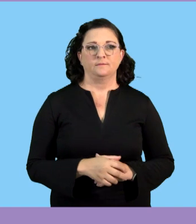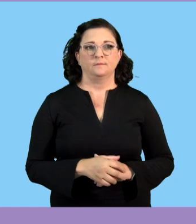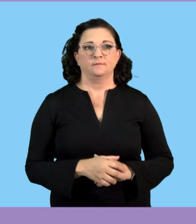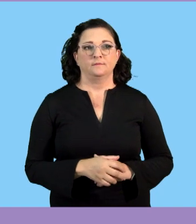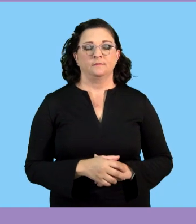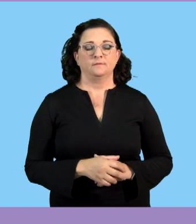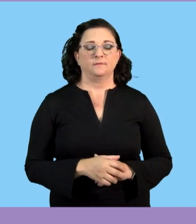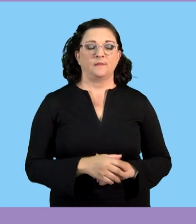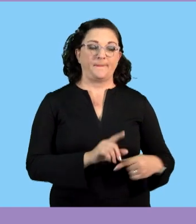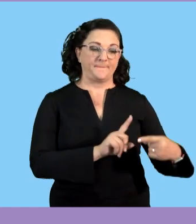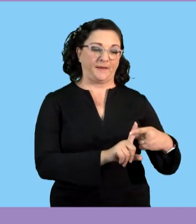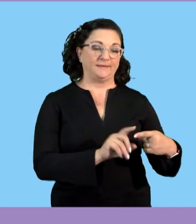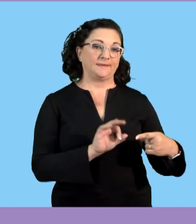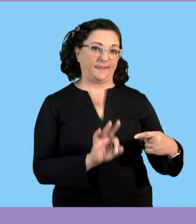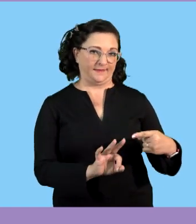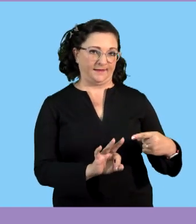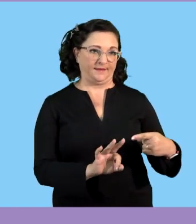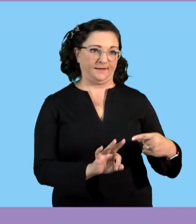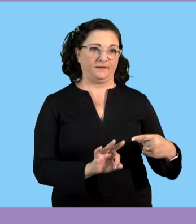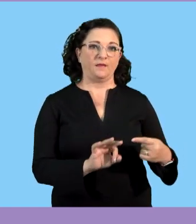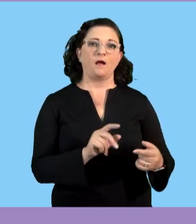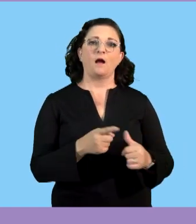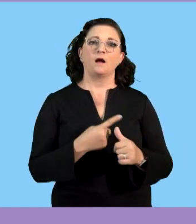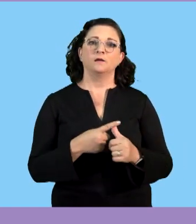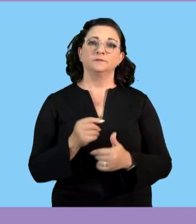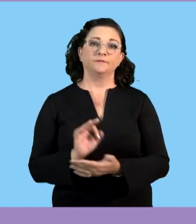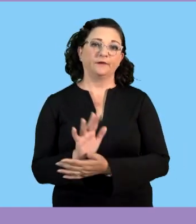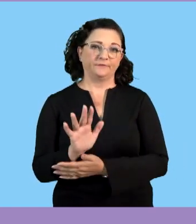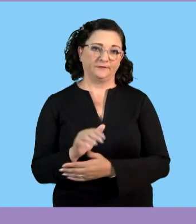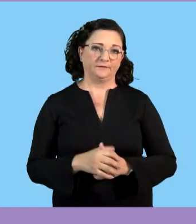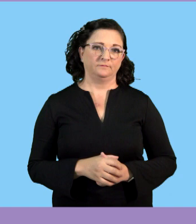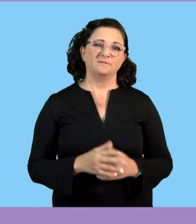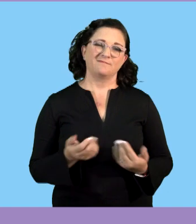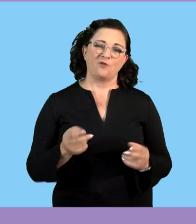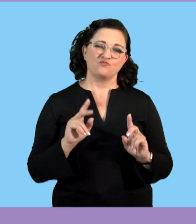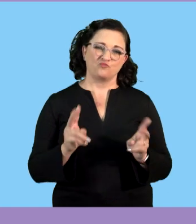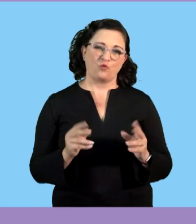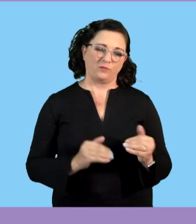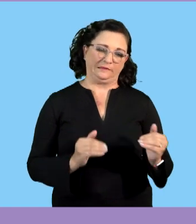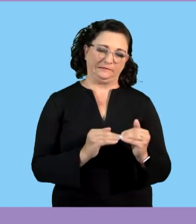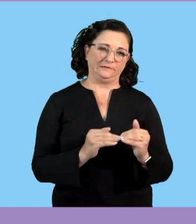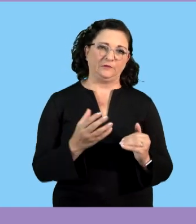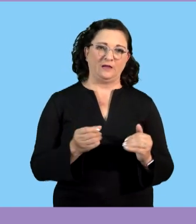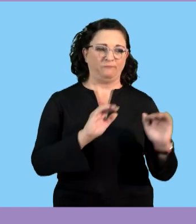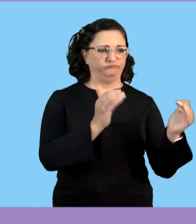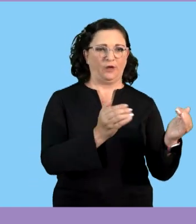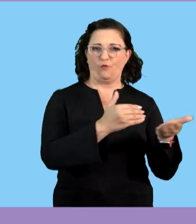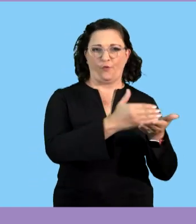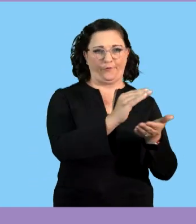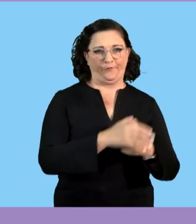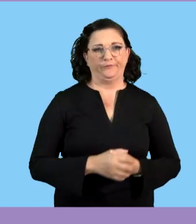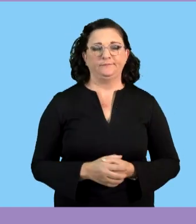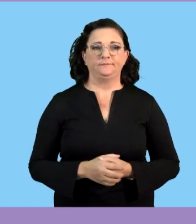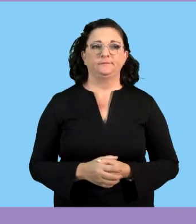adding, and 3 multiplied by 1 is going to be a 3. And that is 15. Now we have a normal equation that we are used to